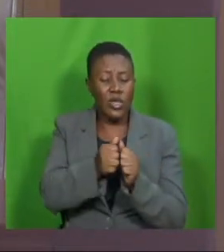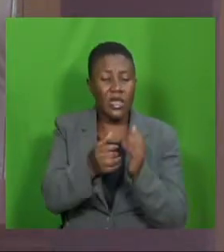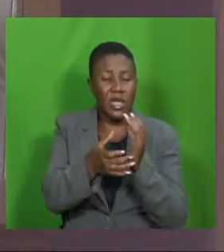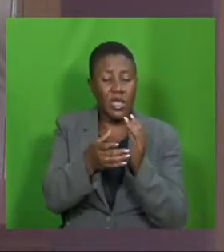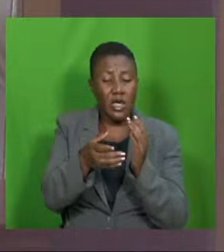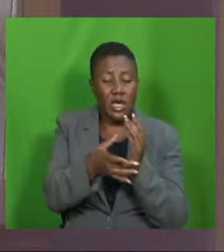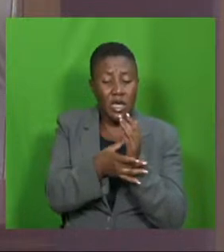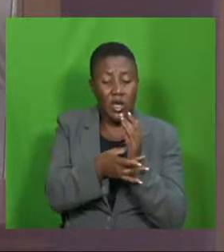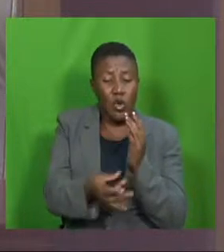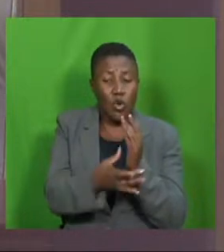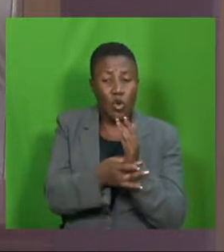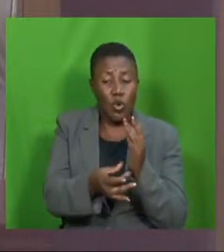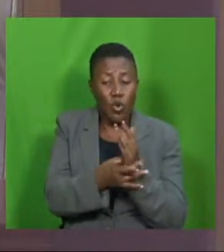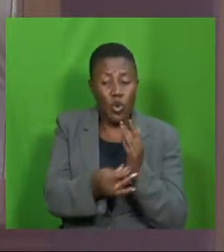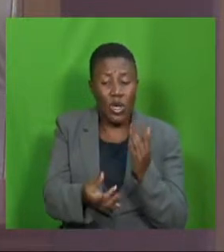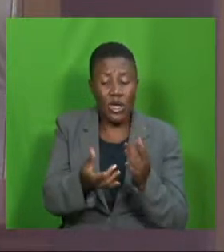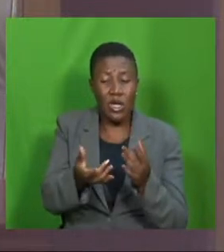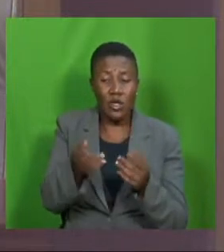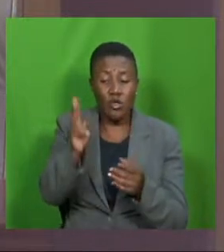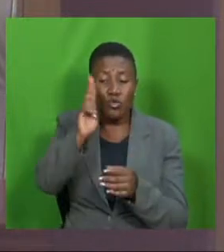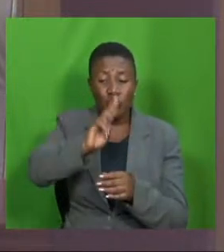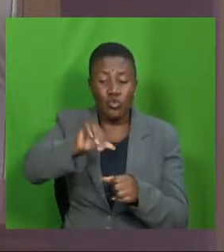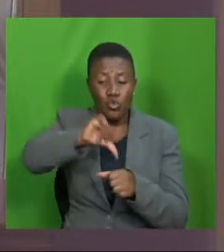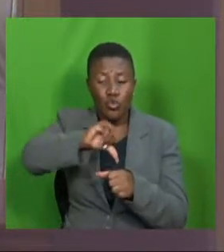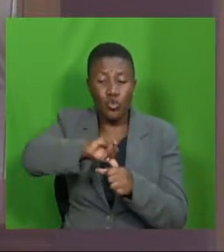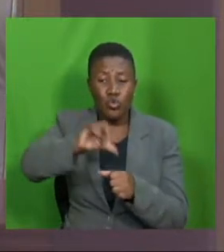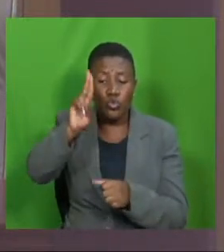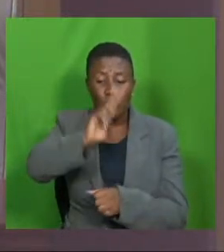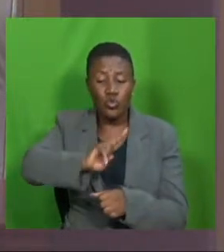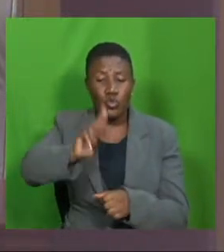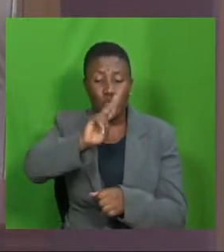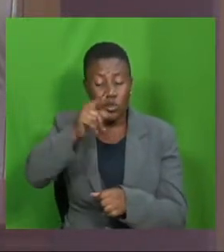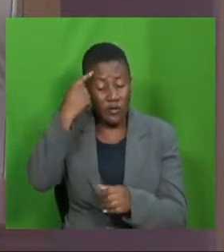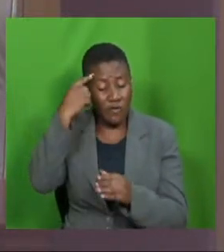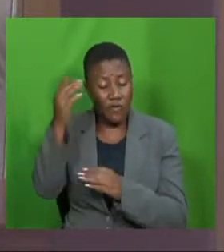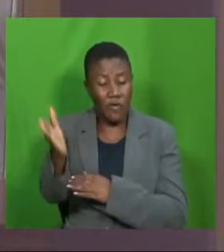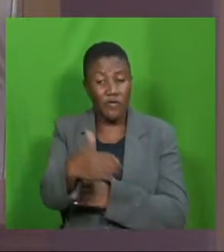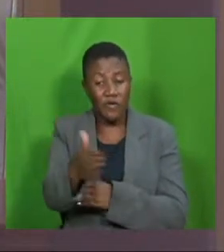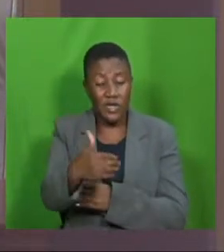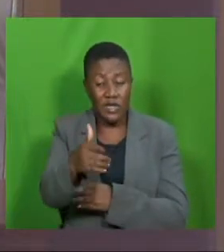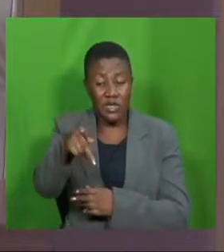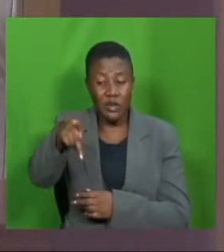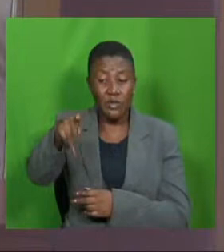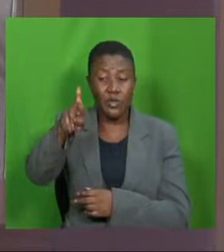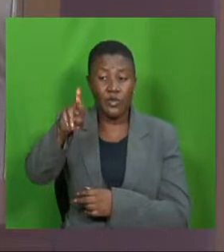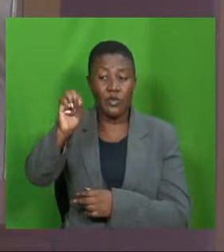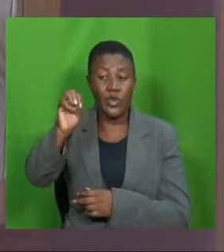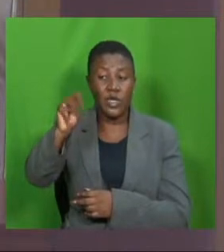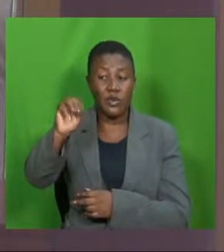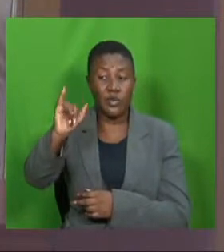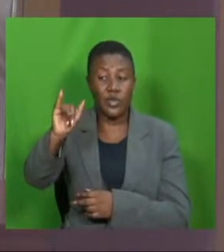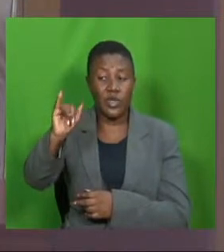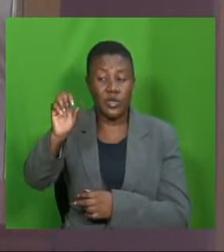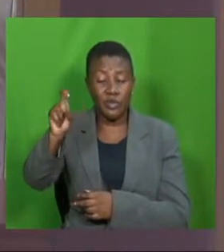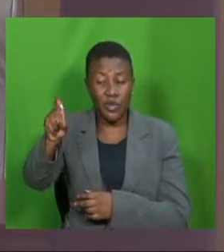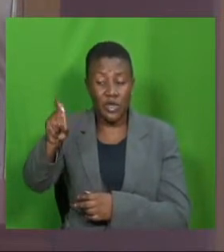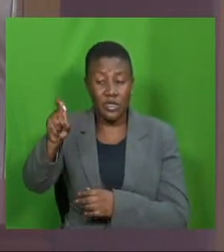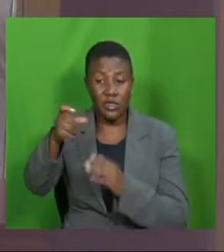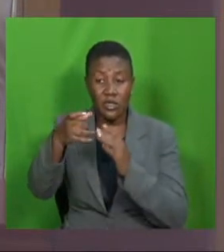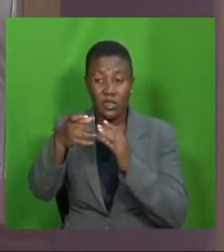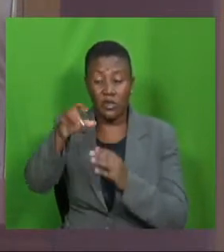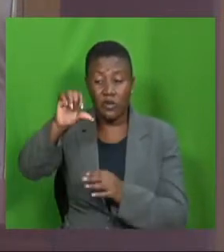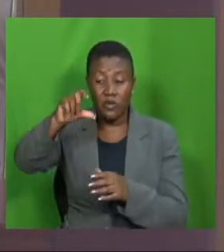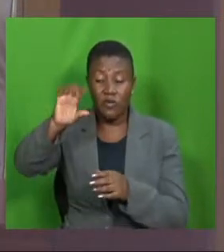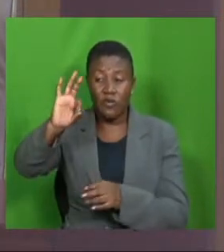to artisanal fisher folks in the Salaga South constituency, and if so, what are the